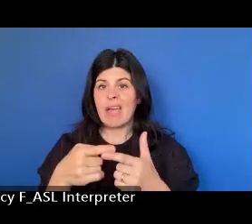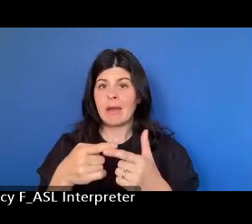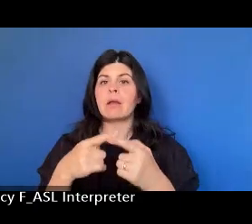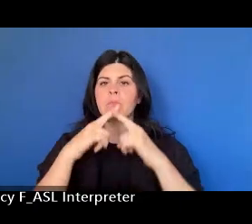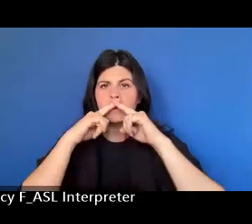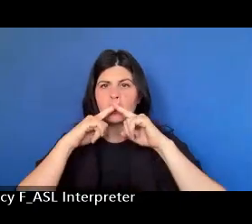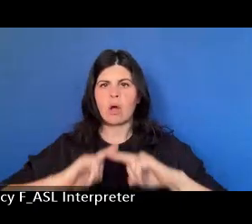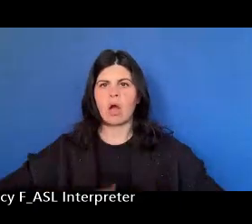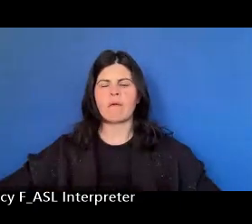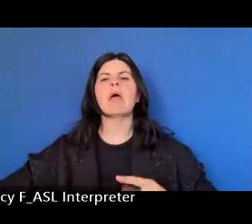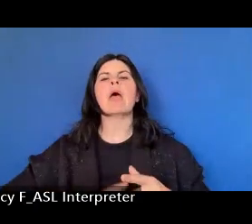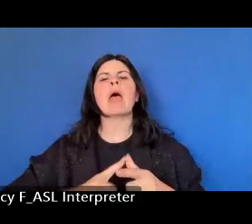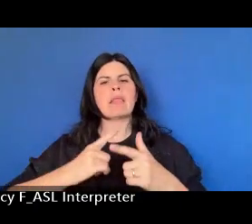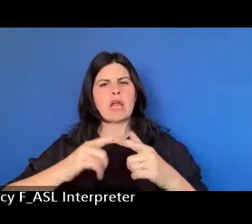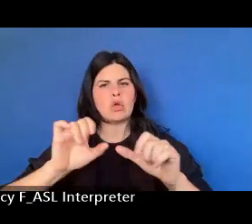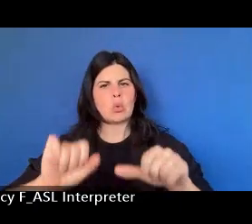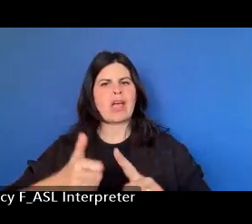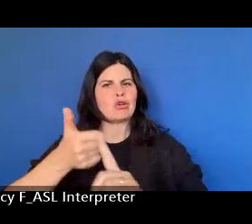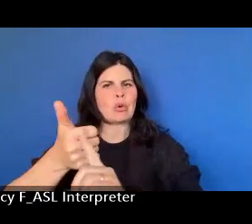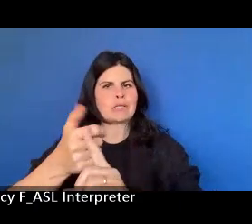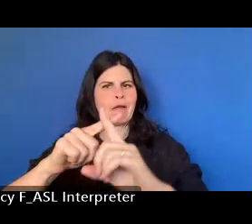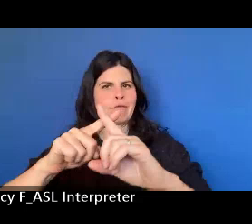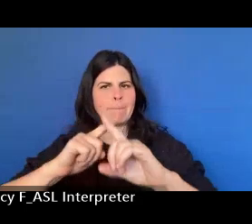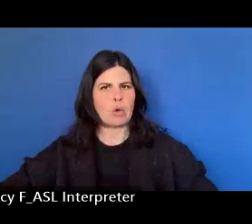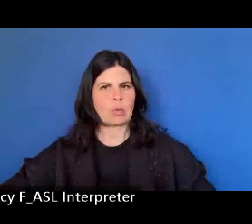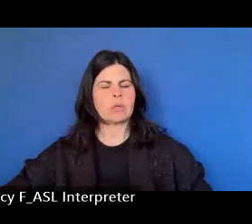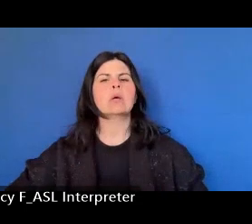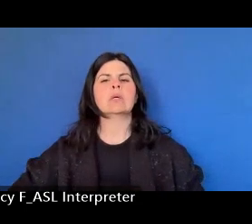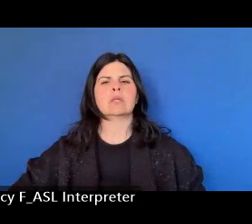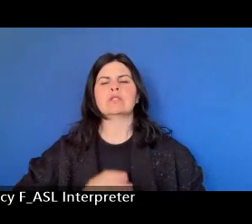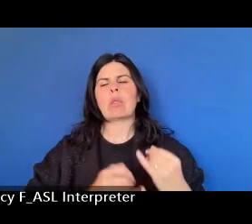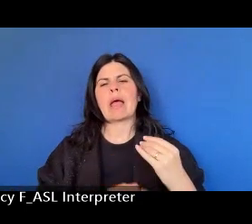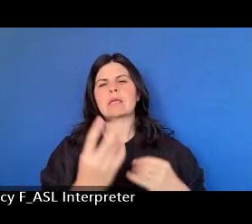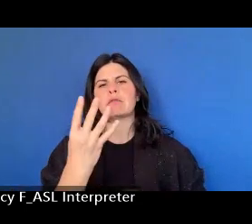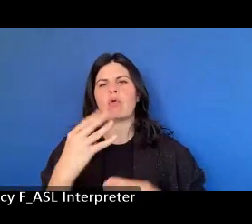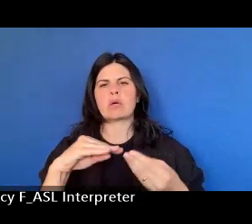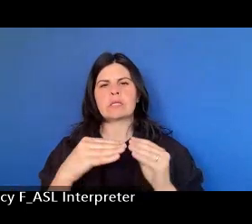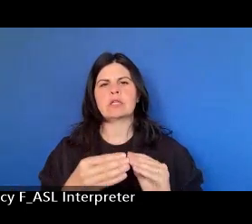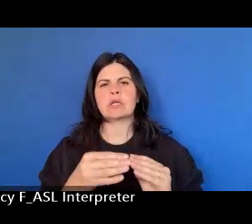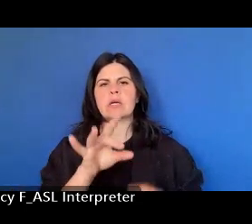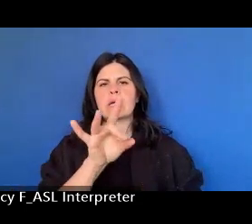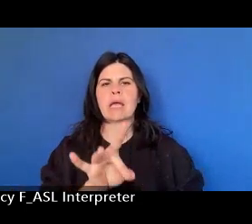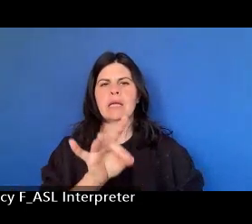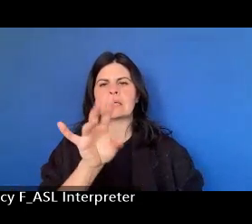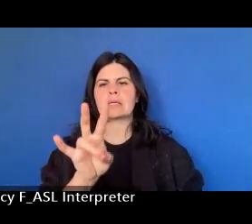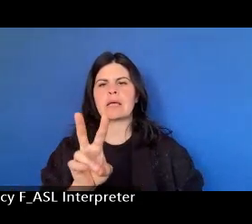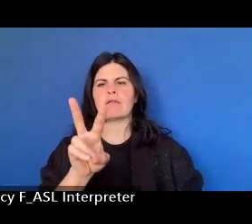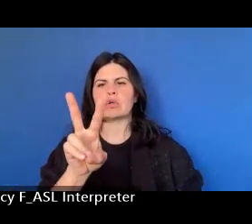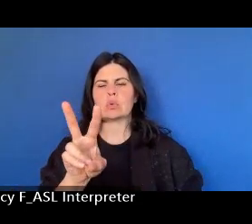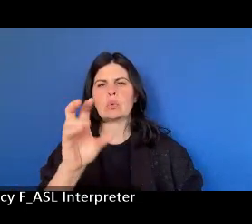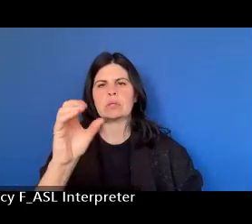you should be able to unmute yourself. So the last 4 digits are 8720.